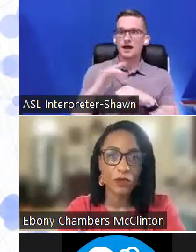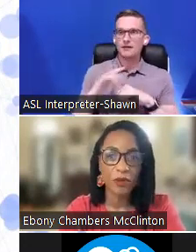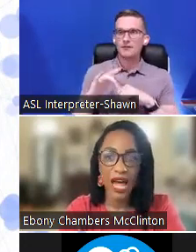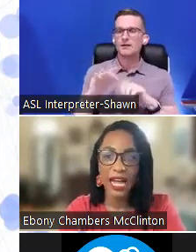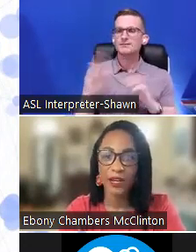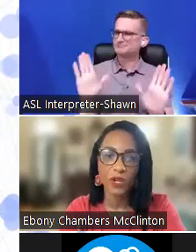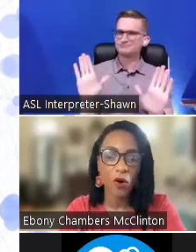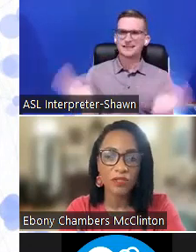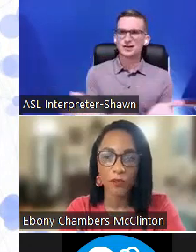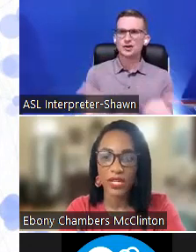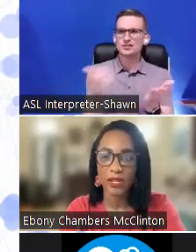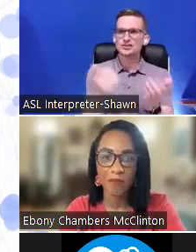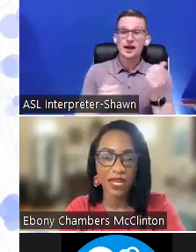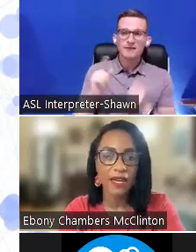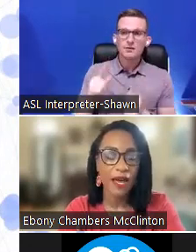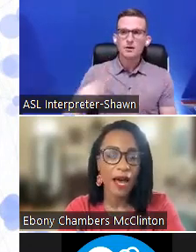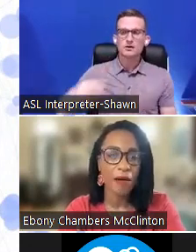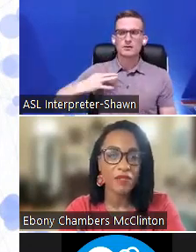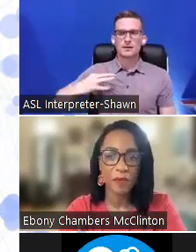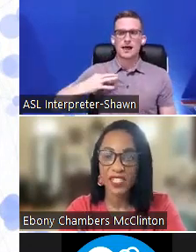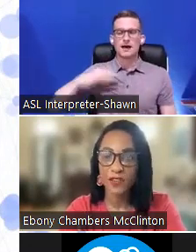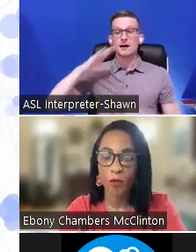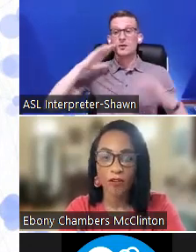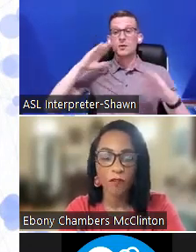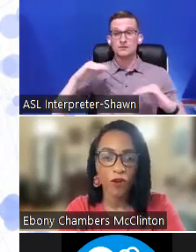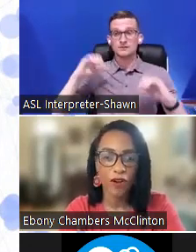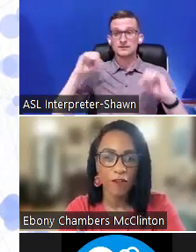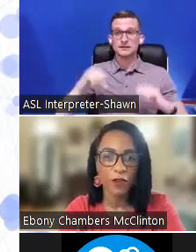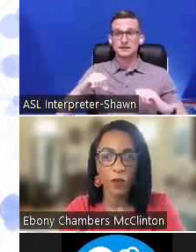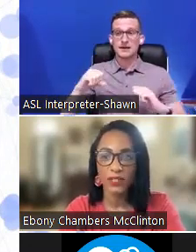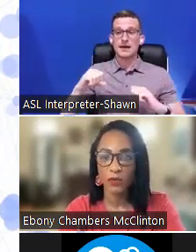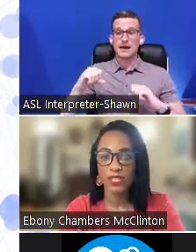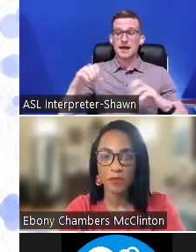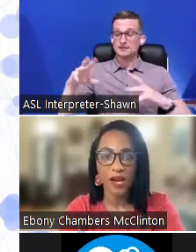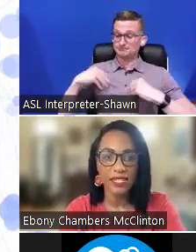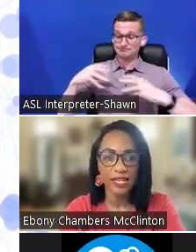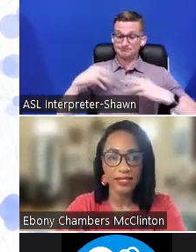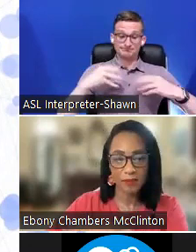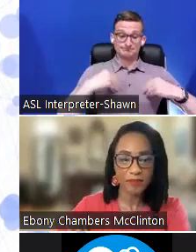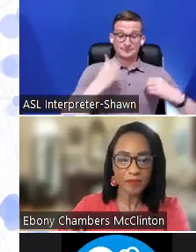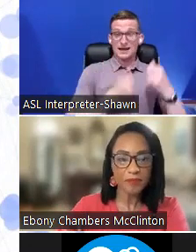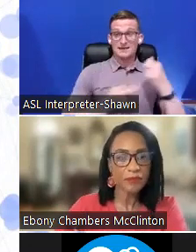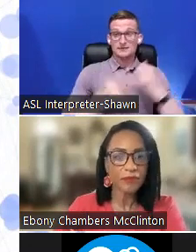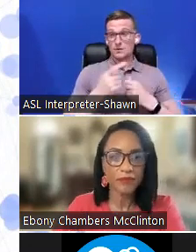everyone to apply, and we hope that we can make space for everyone through this process.